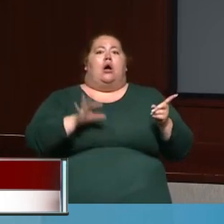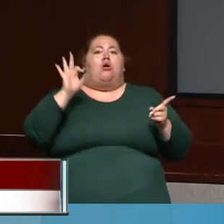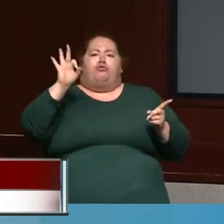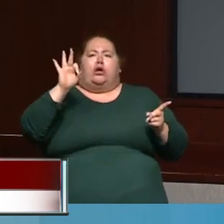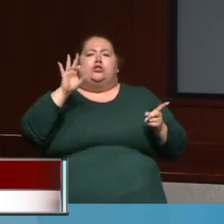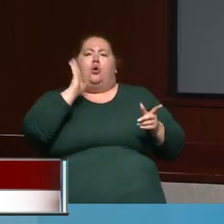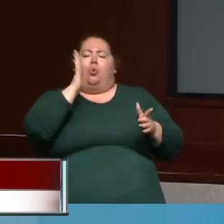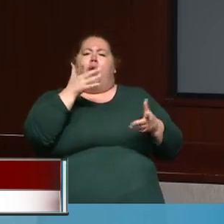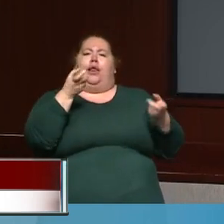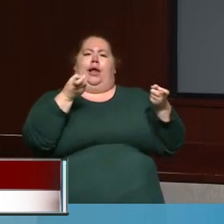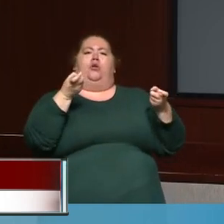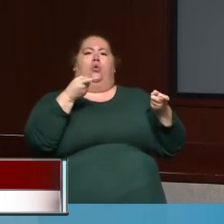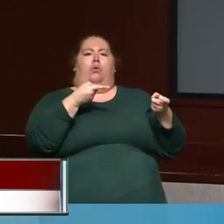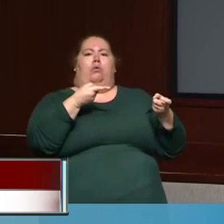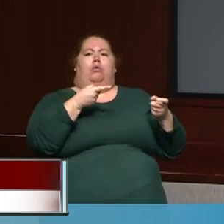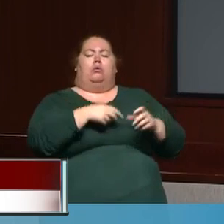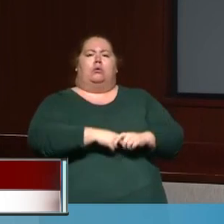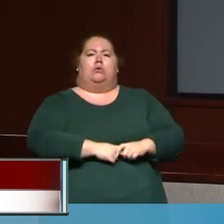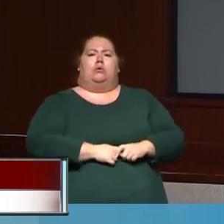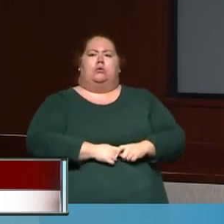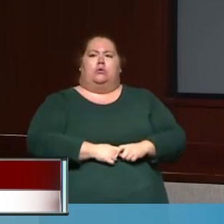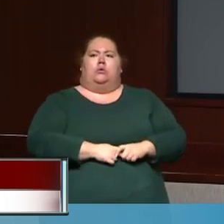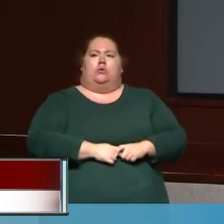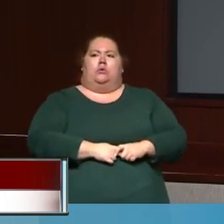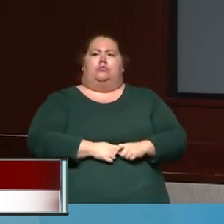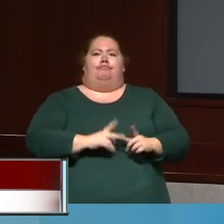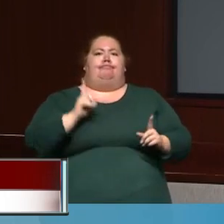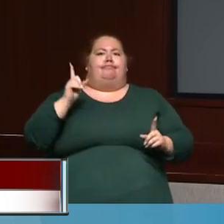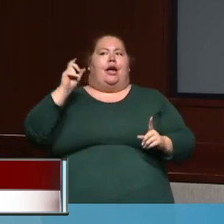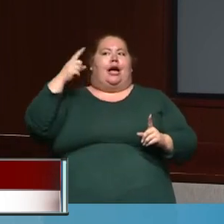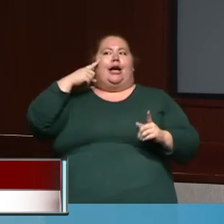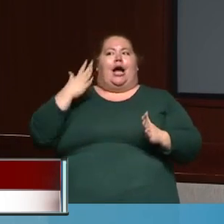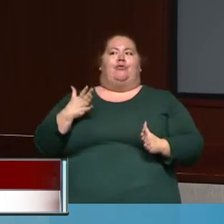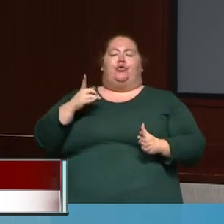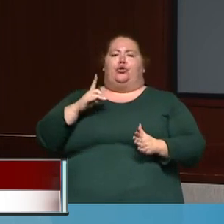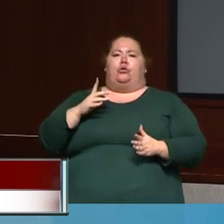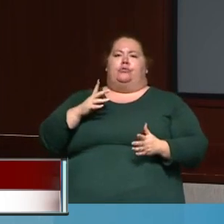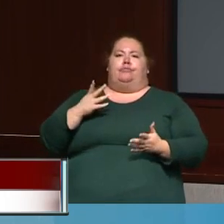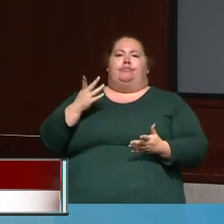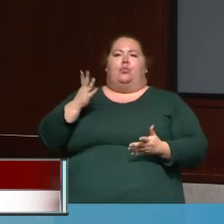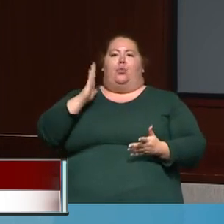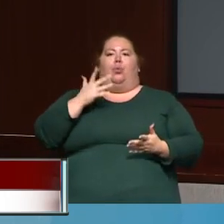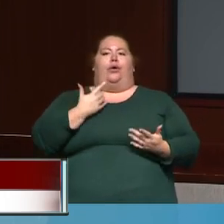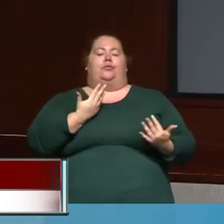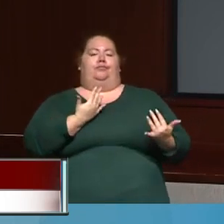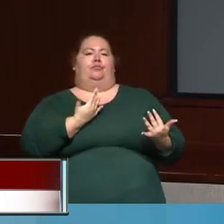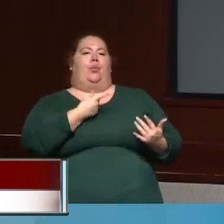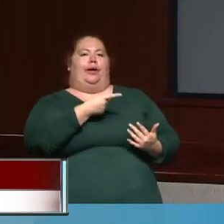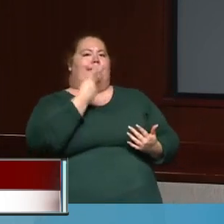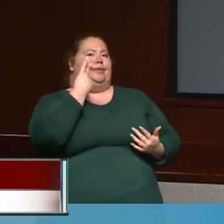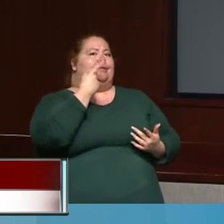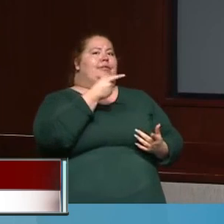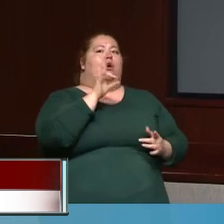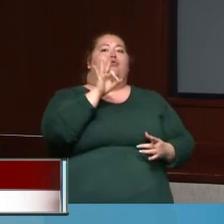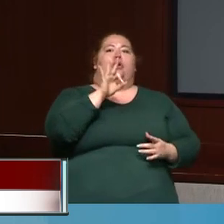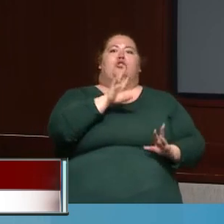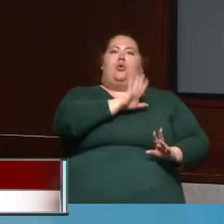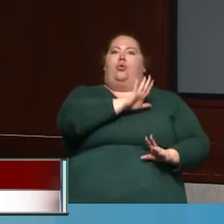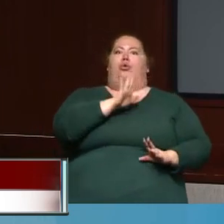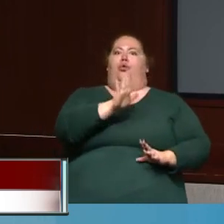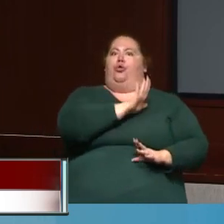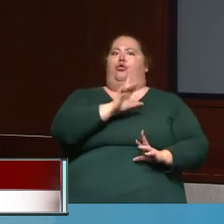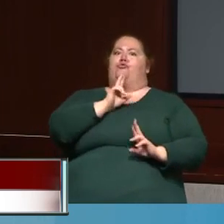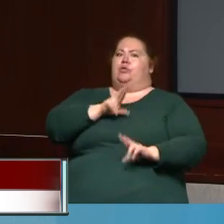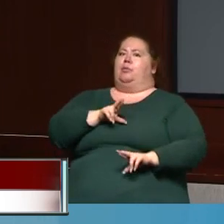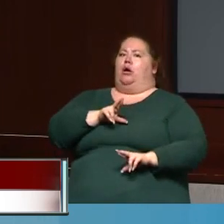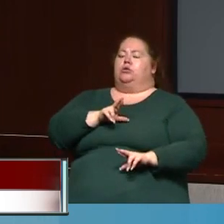and I'm sure they'll be hearing, the governor will be hearing from Fresno County, if not already. But that's the lesson. The